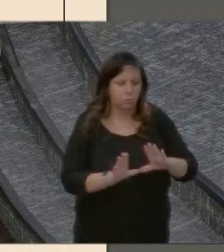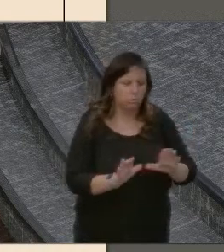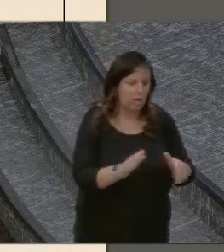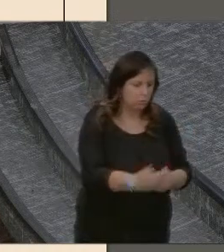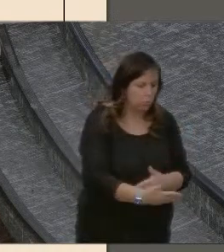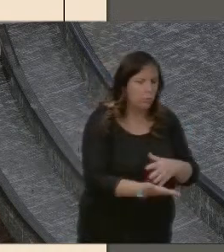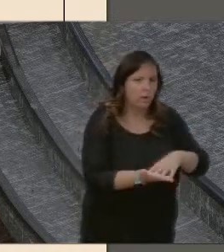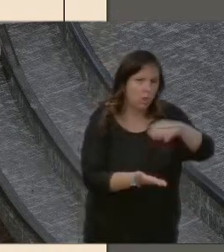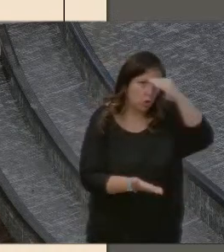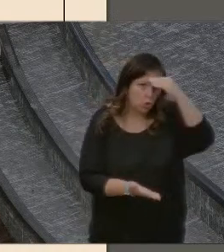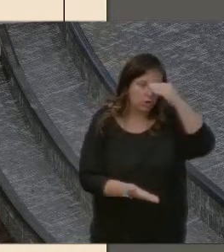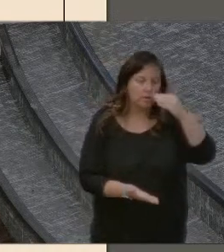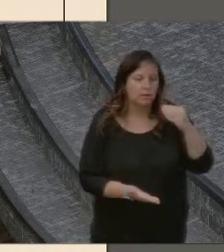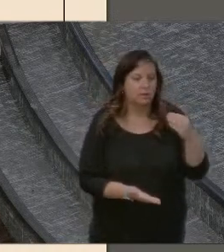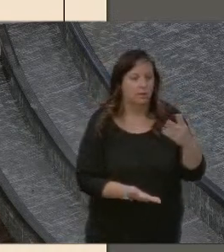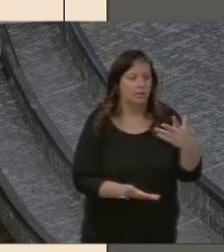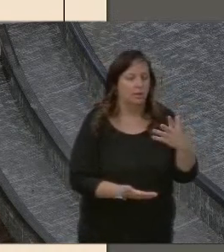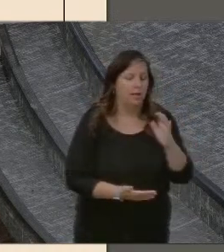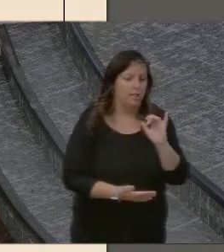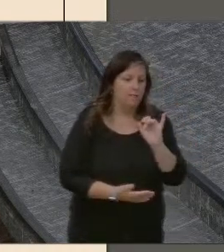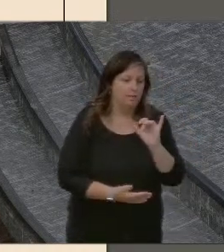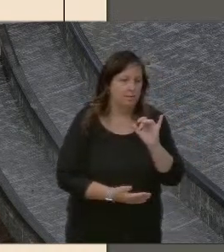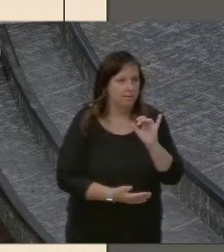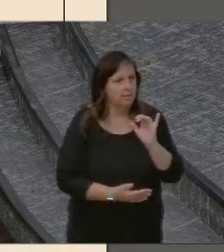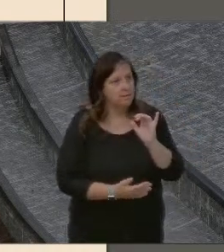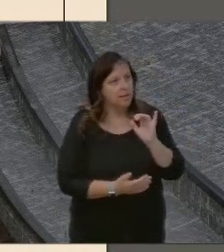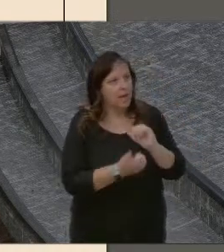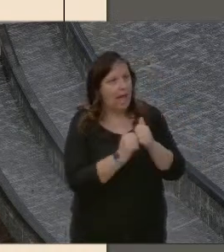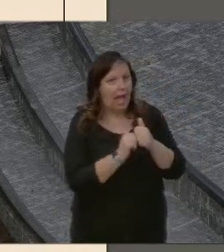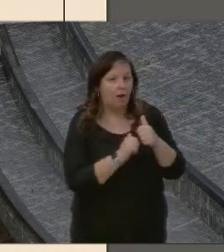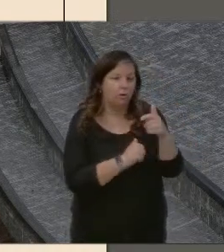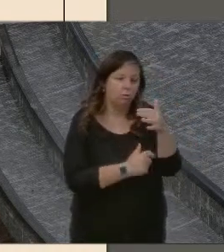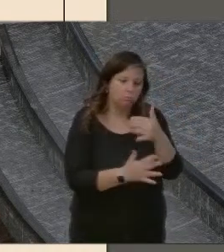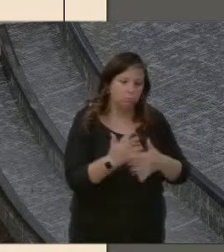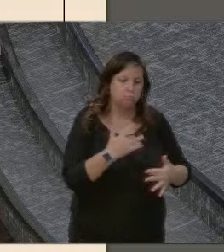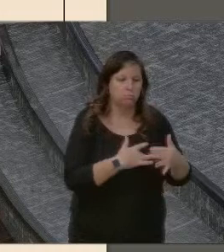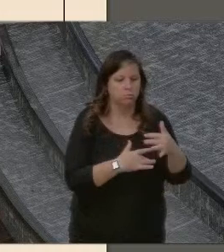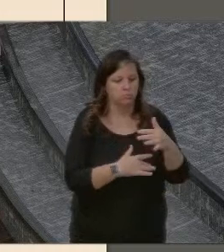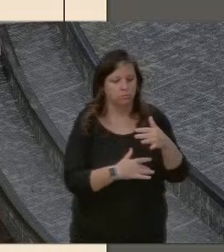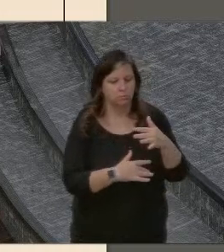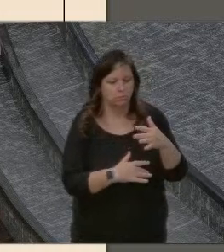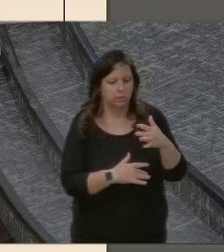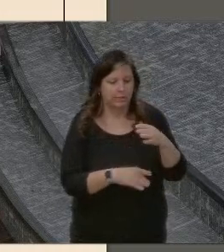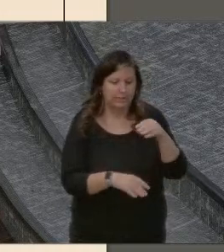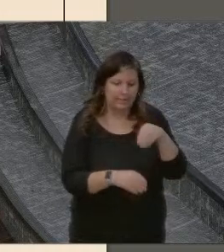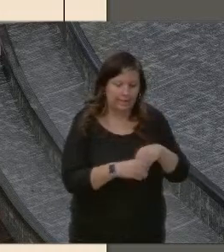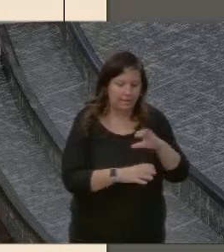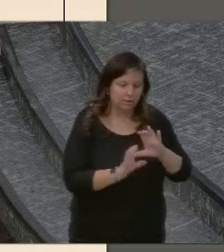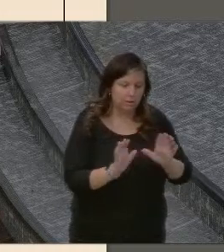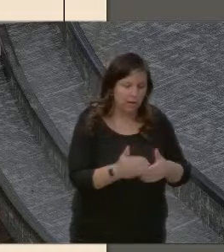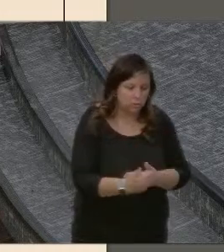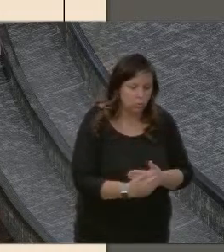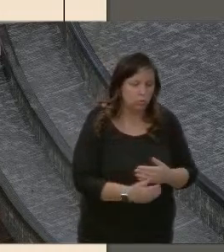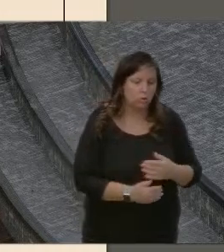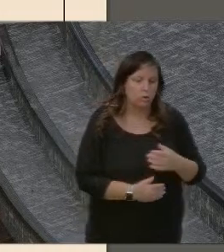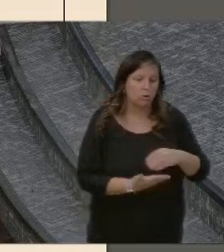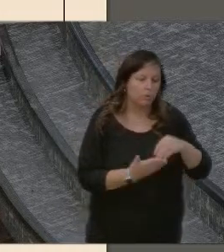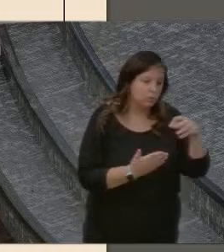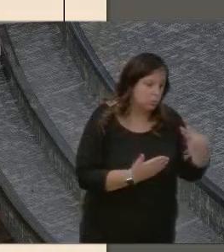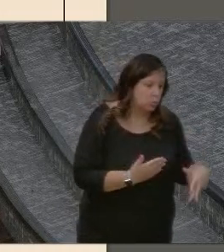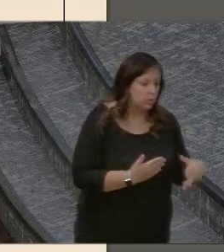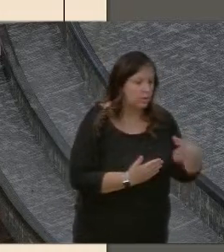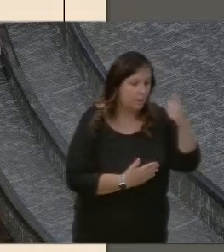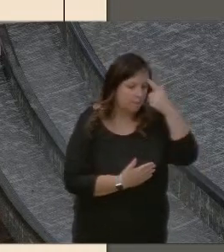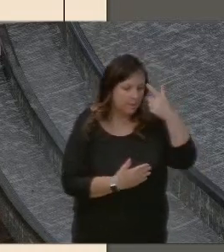was a socialization of being back in the classroom. We were dealing with educator burnout, student mental health challenges.